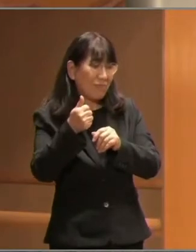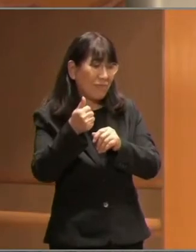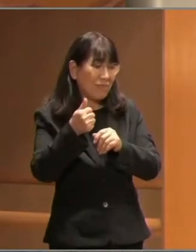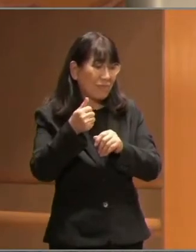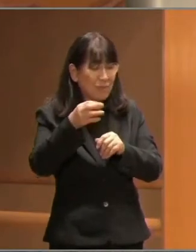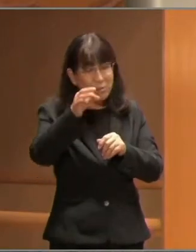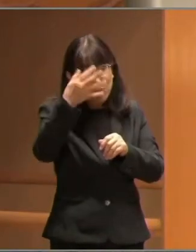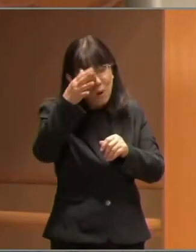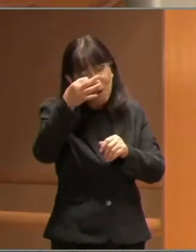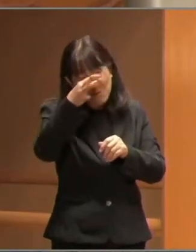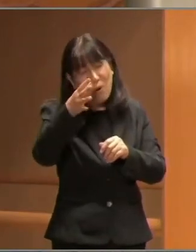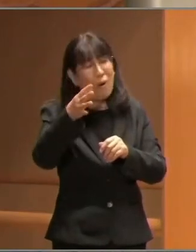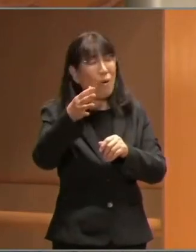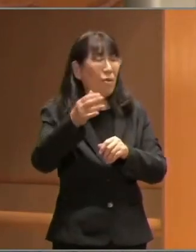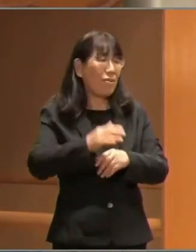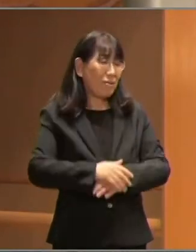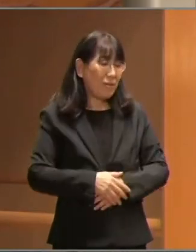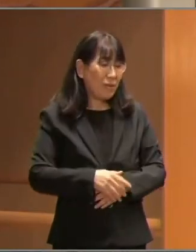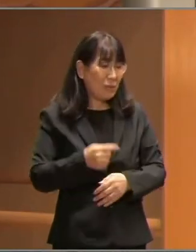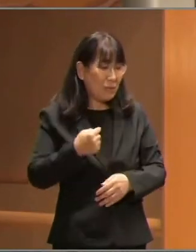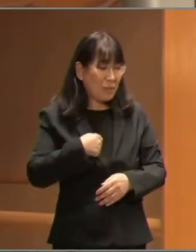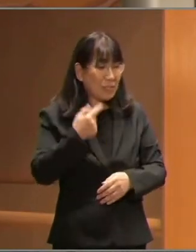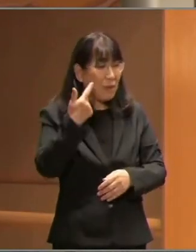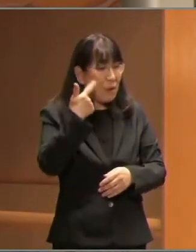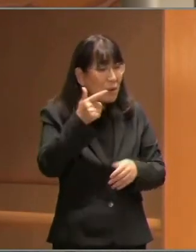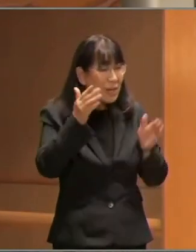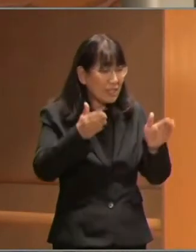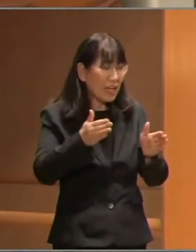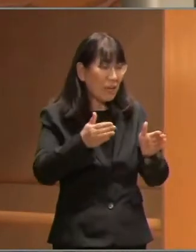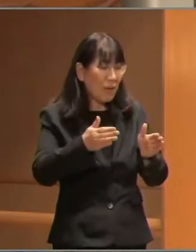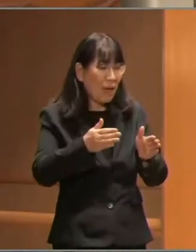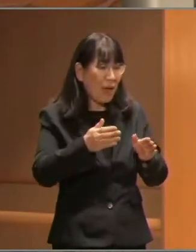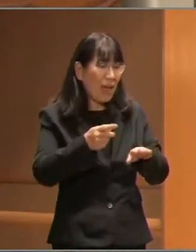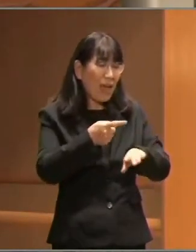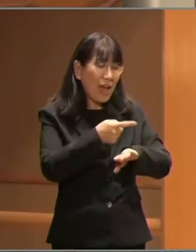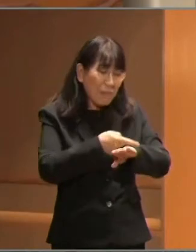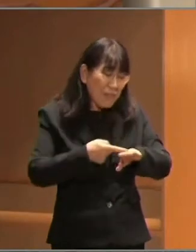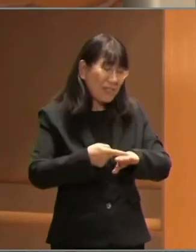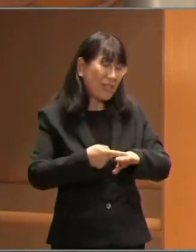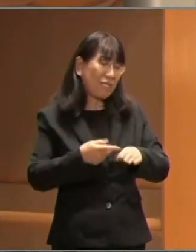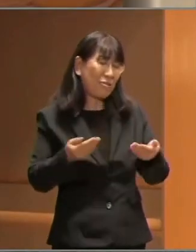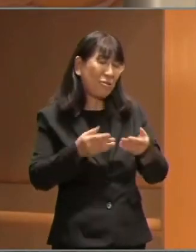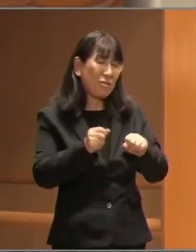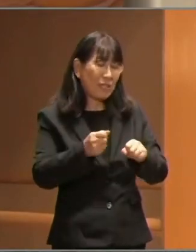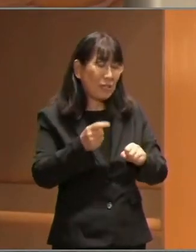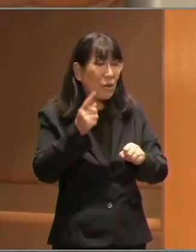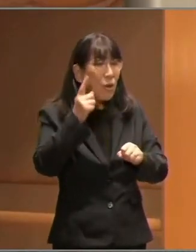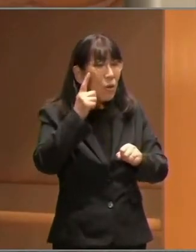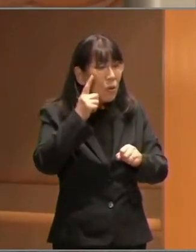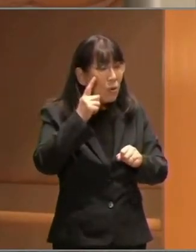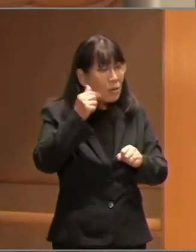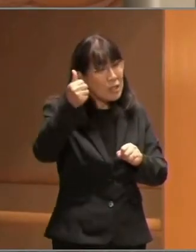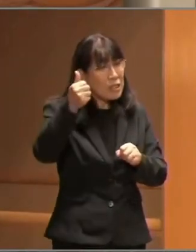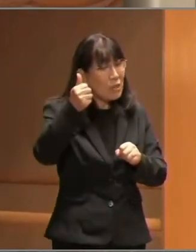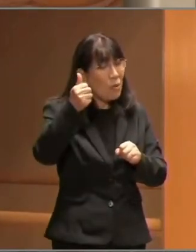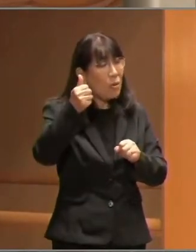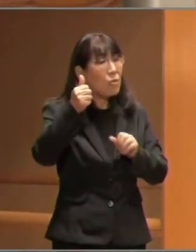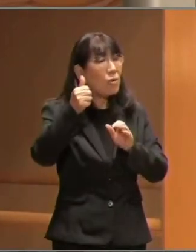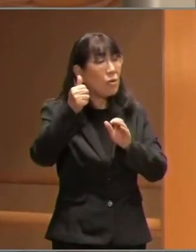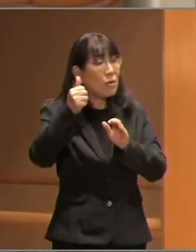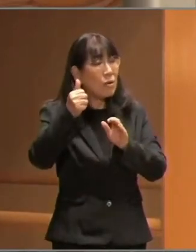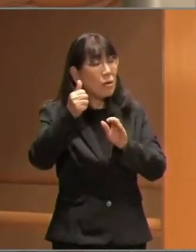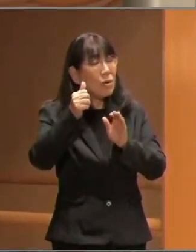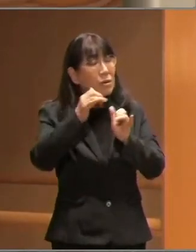because he was only doing paper making in winter, I can tell that my father was a true professional in paper making. And up to